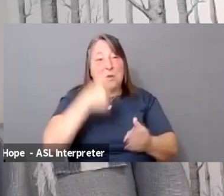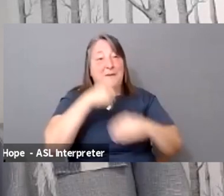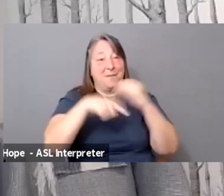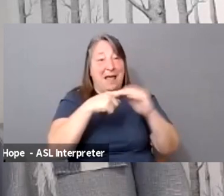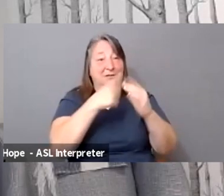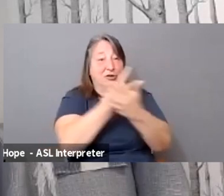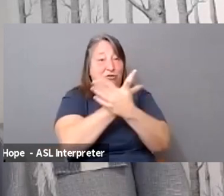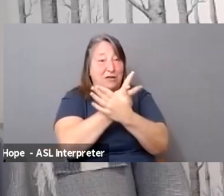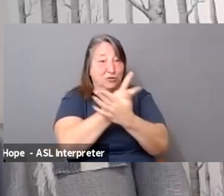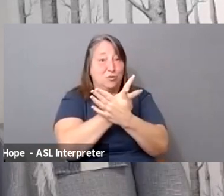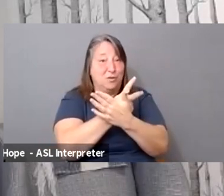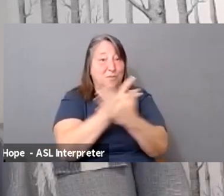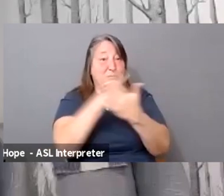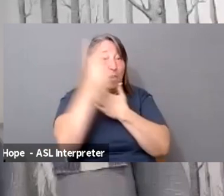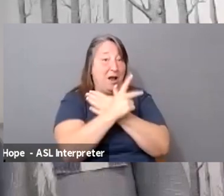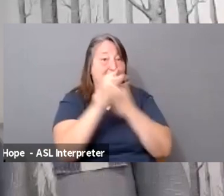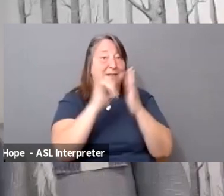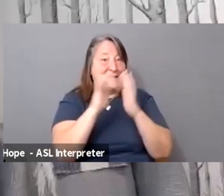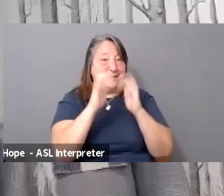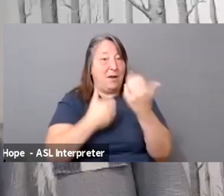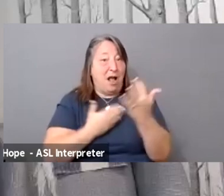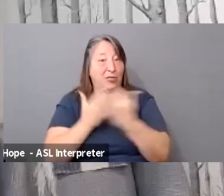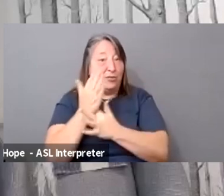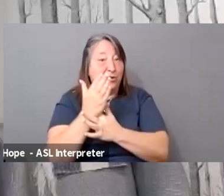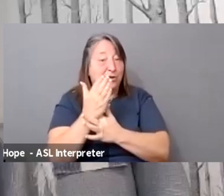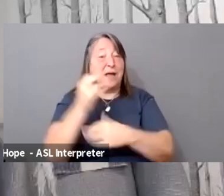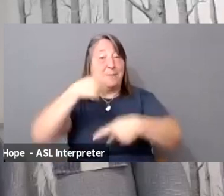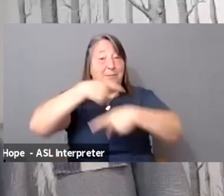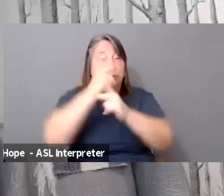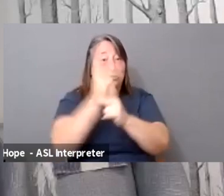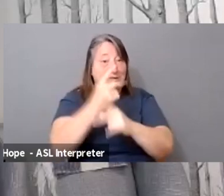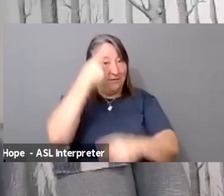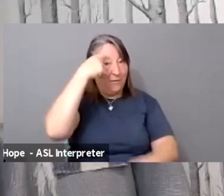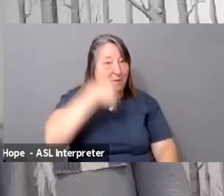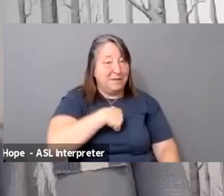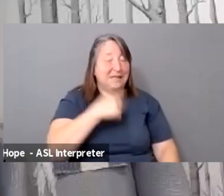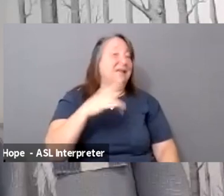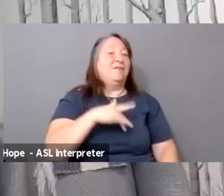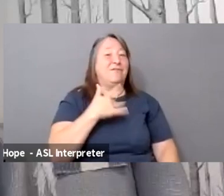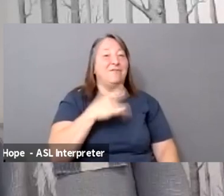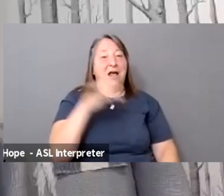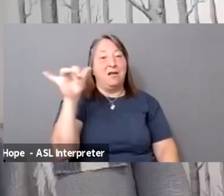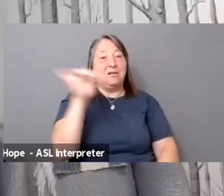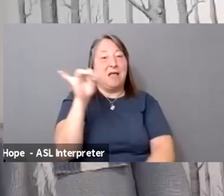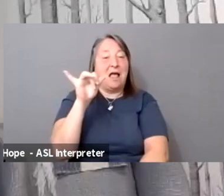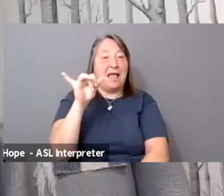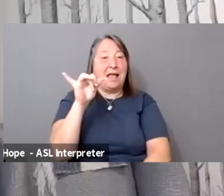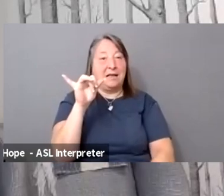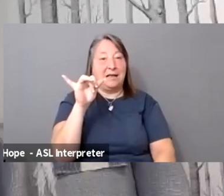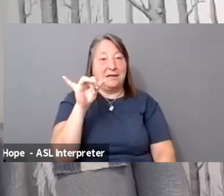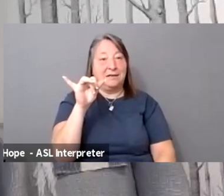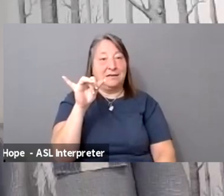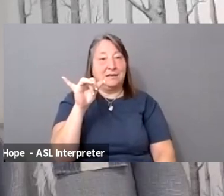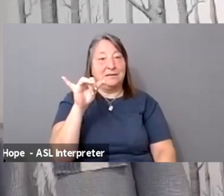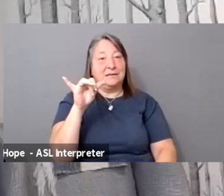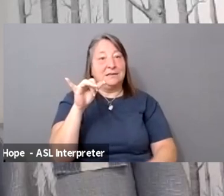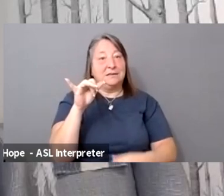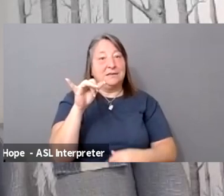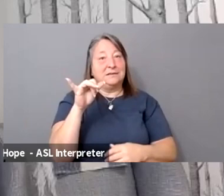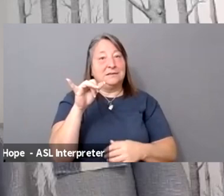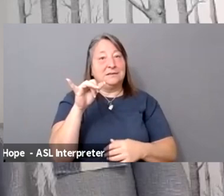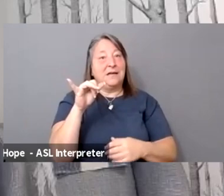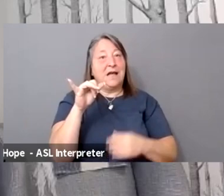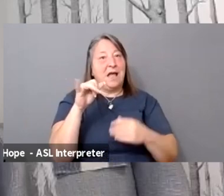how I found my way through. And producing, especially for me, felt like a really tangible kind of